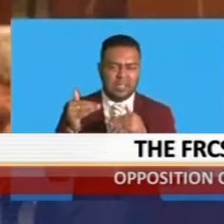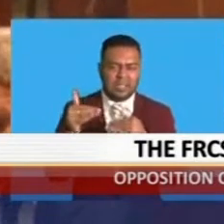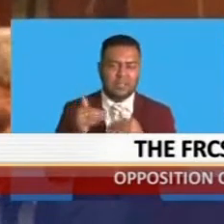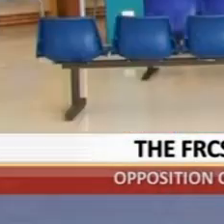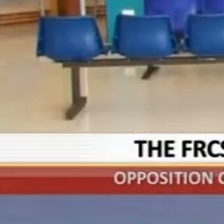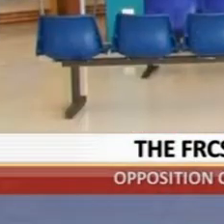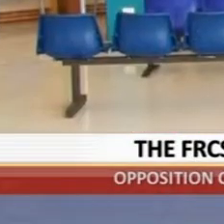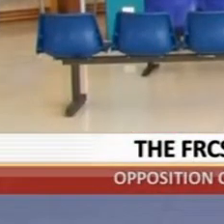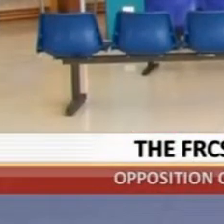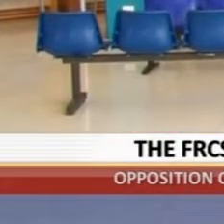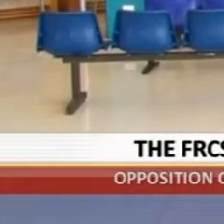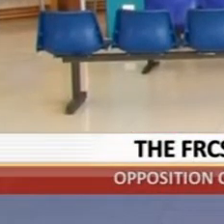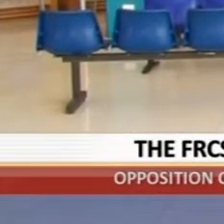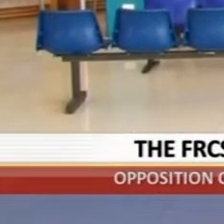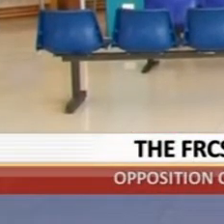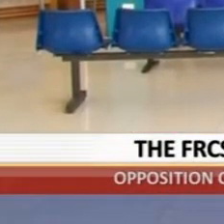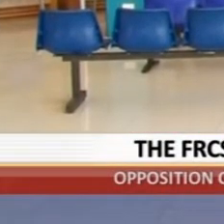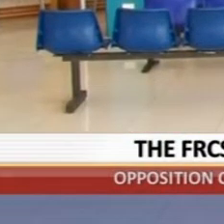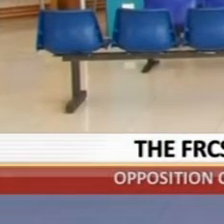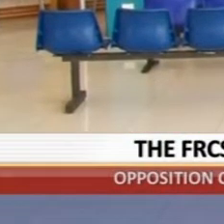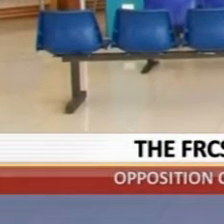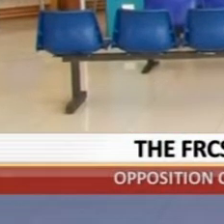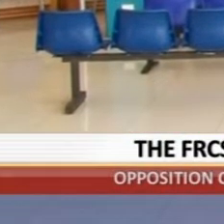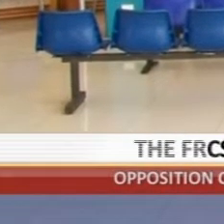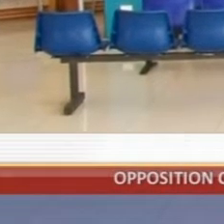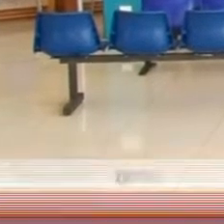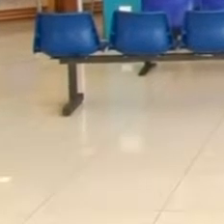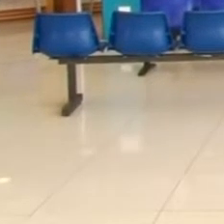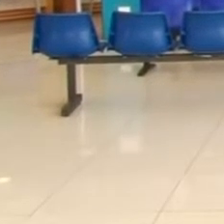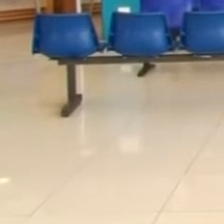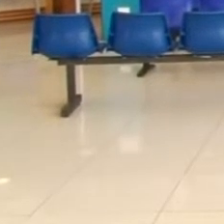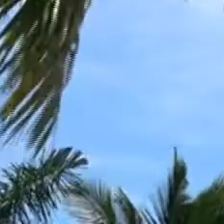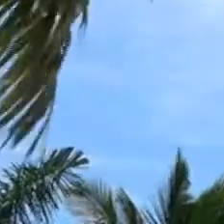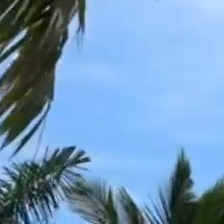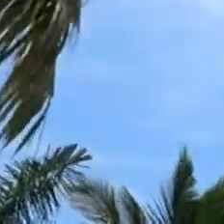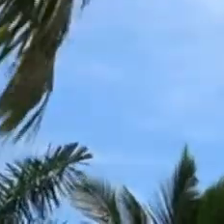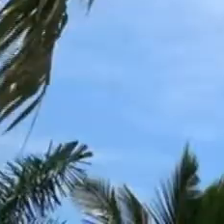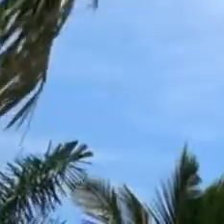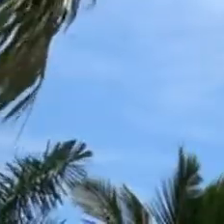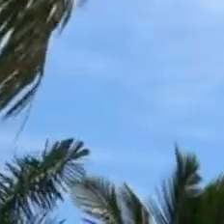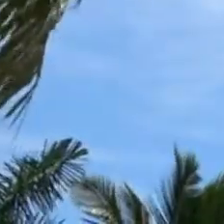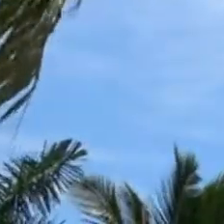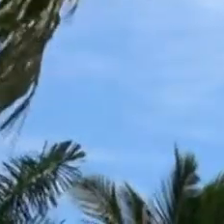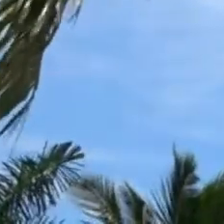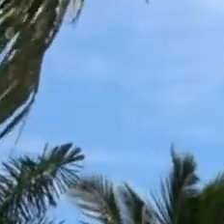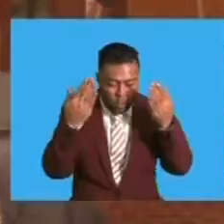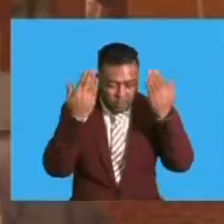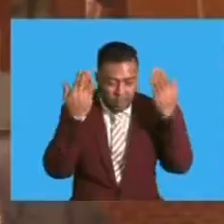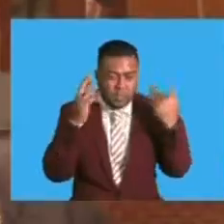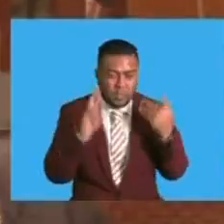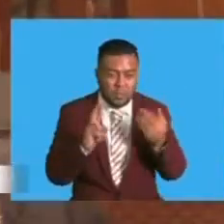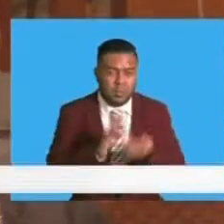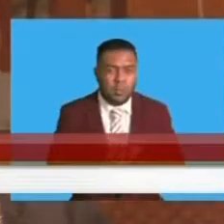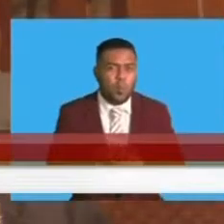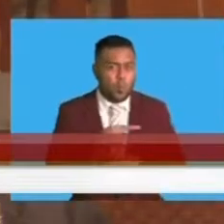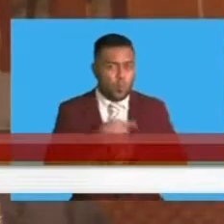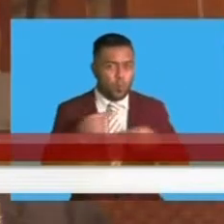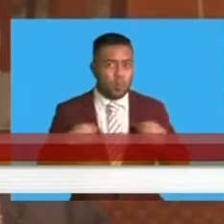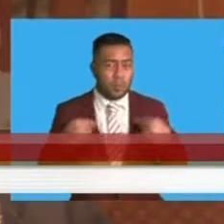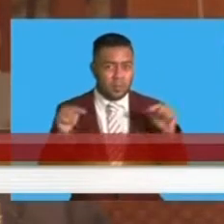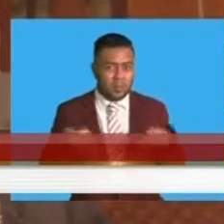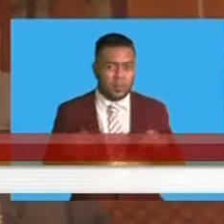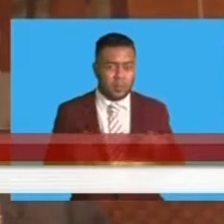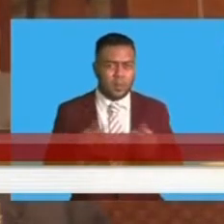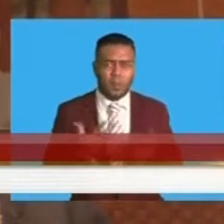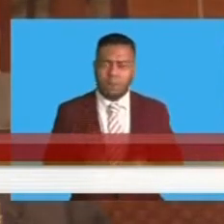report, opposition parliamentarian Biman Prasad claimed the organization is being influenced. We have